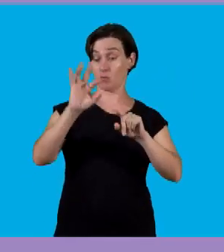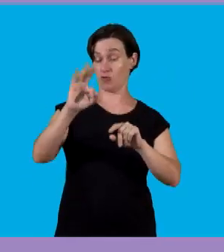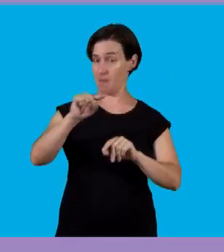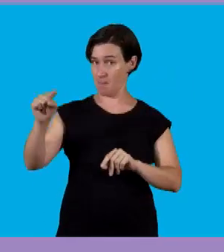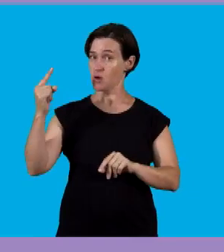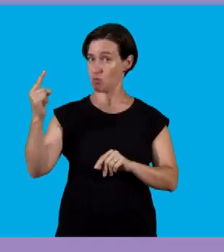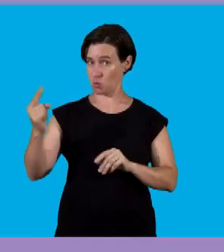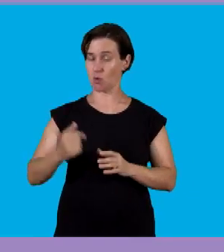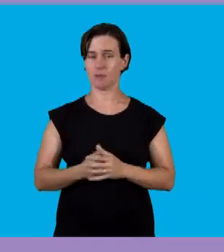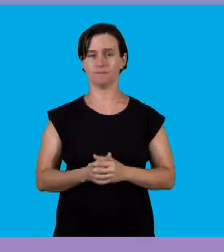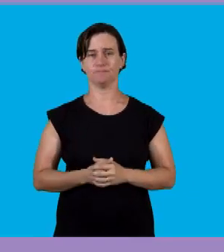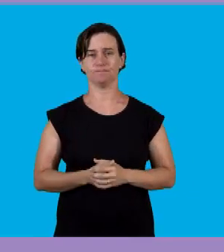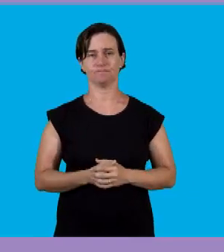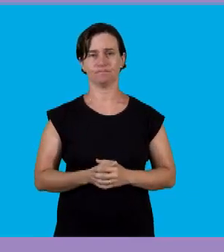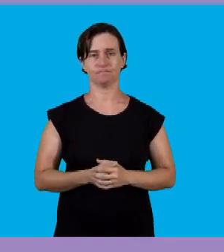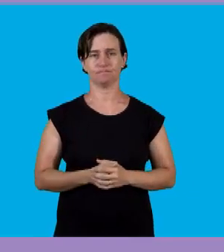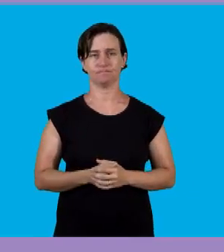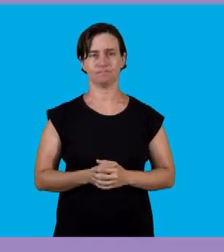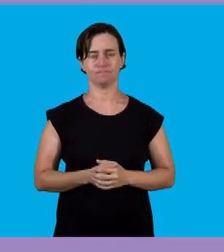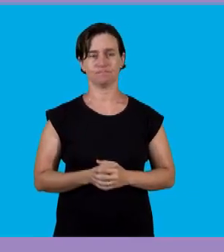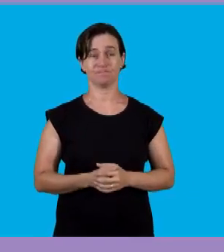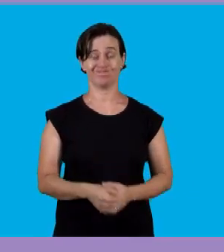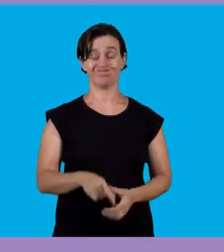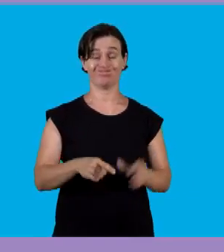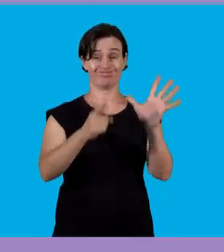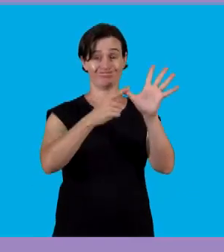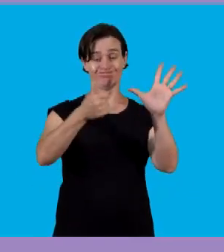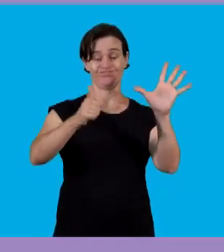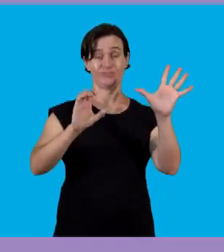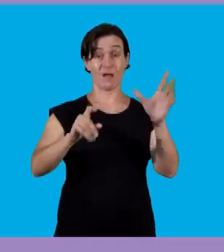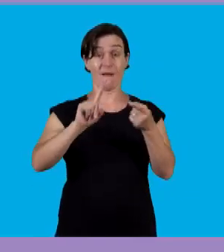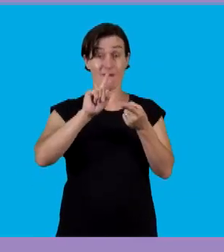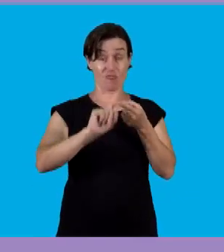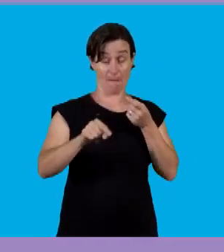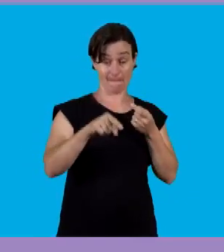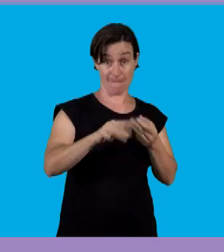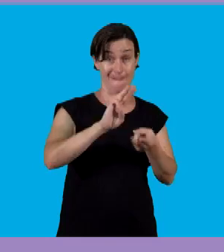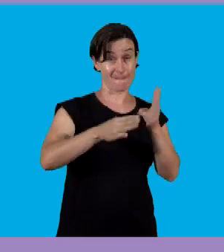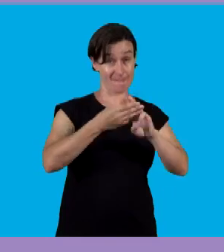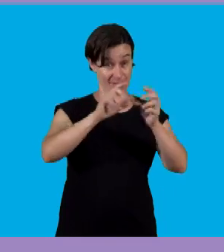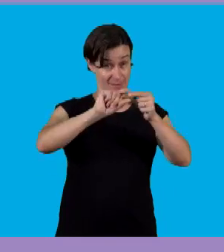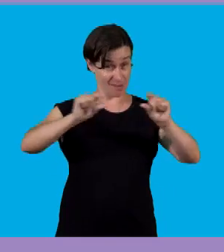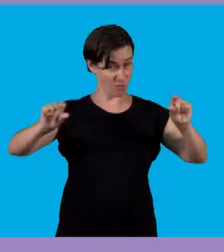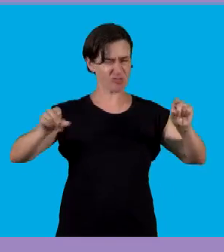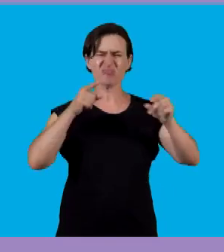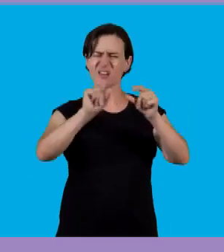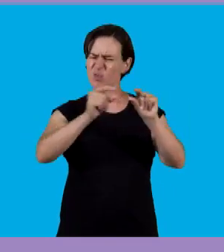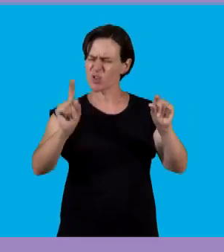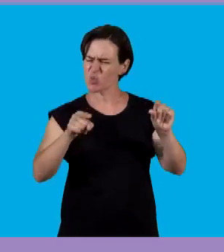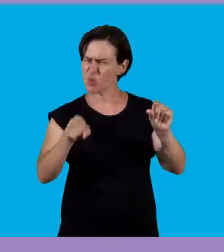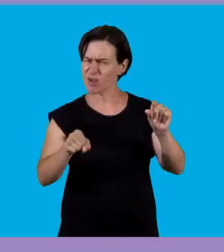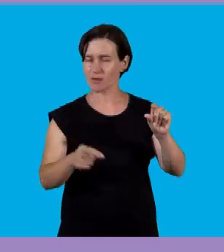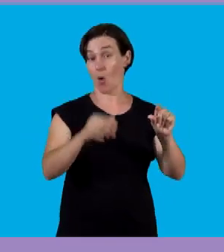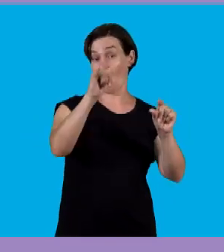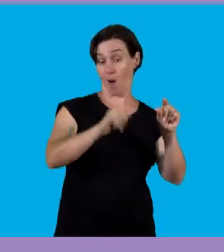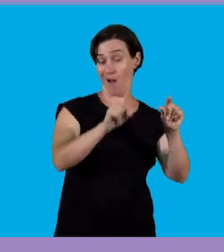subtracted from that product. So C there says, from the equation, do you remember what our equation was? Our equation was